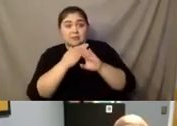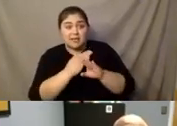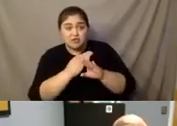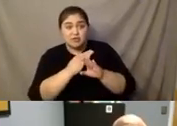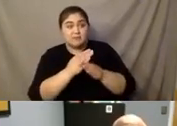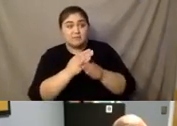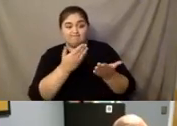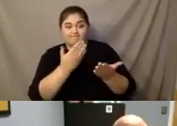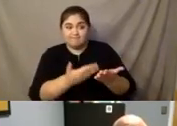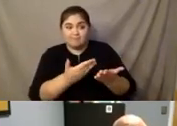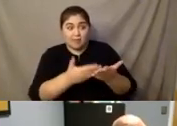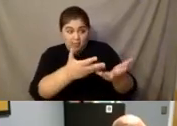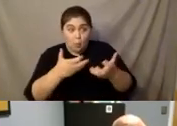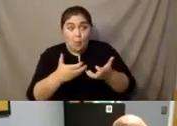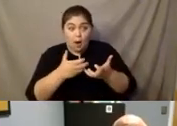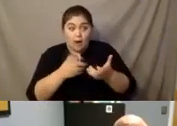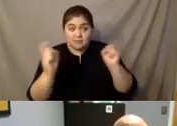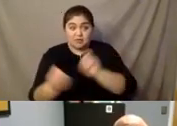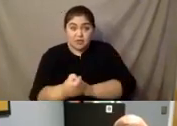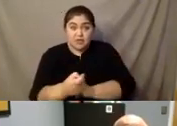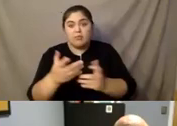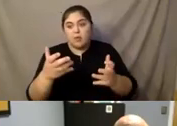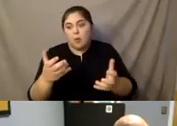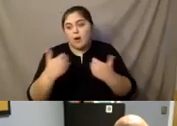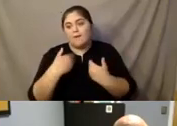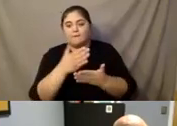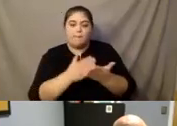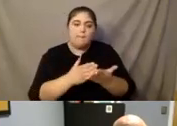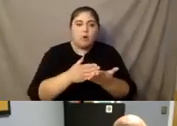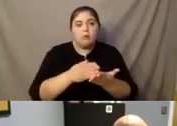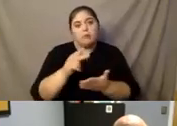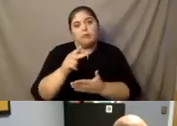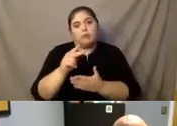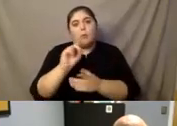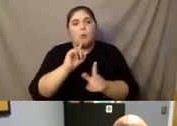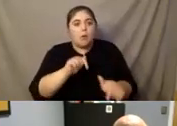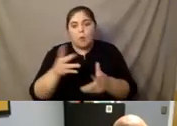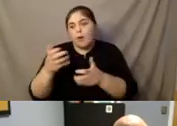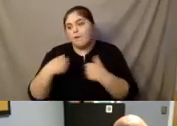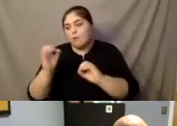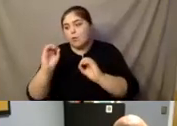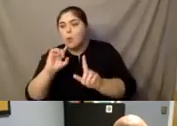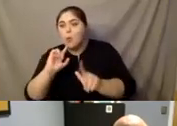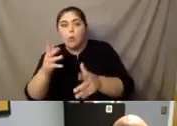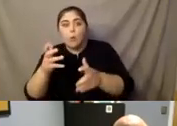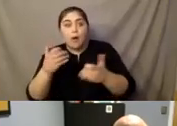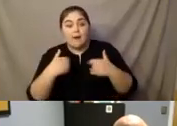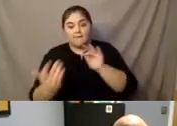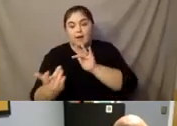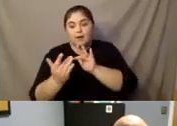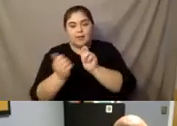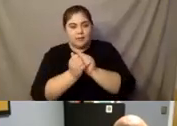arraignment, and they want that to be changed. They want to have a partial order, or they want to have no order so they can have contact with the